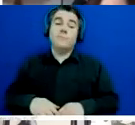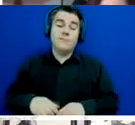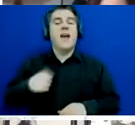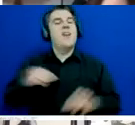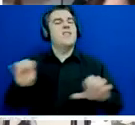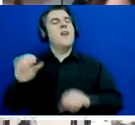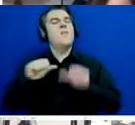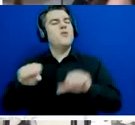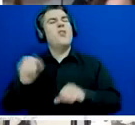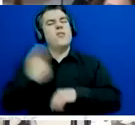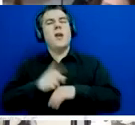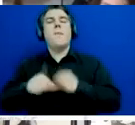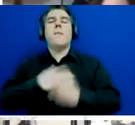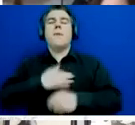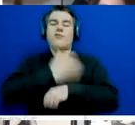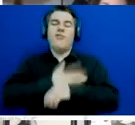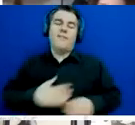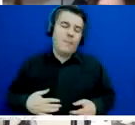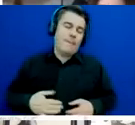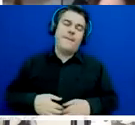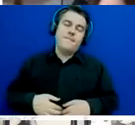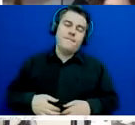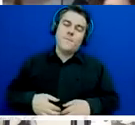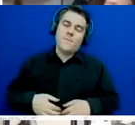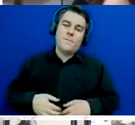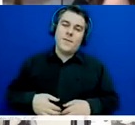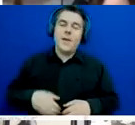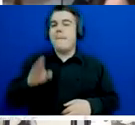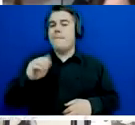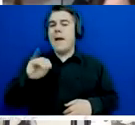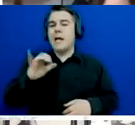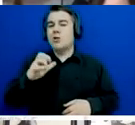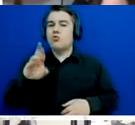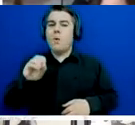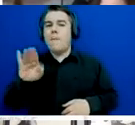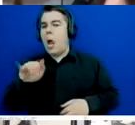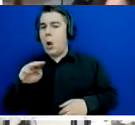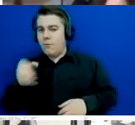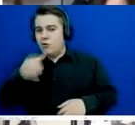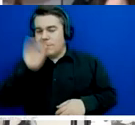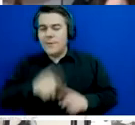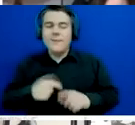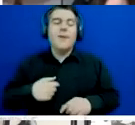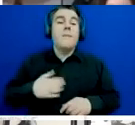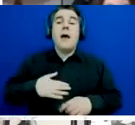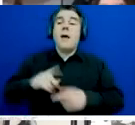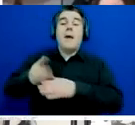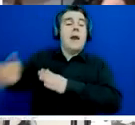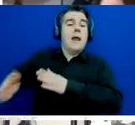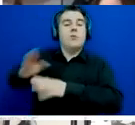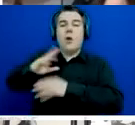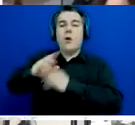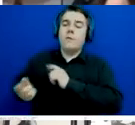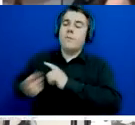my daughter and loving the microbiome drink. And I've had so many people reaching out to me about it. Even my neighbor stopped me earlier today. And I thought,